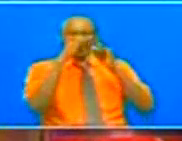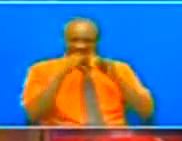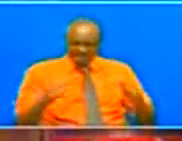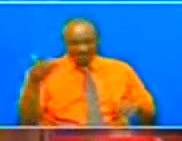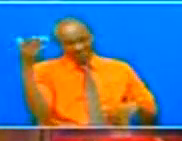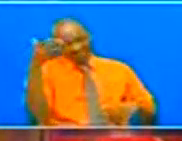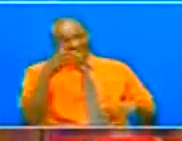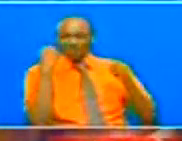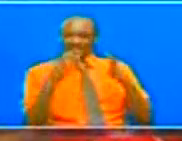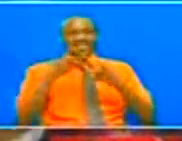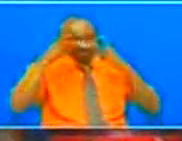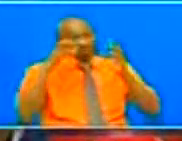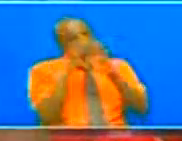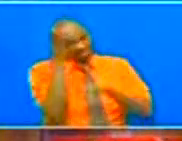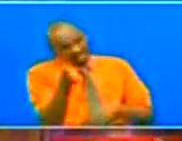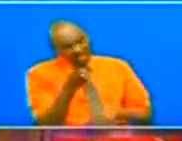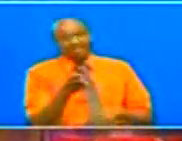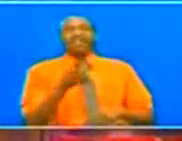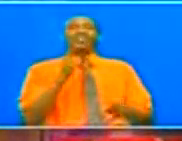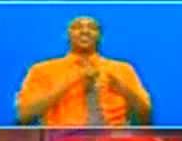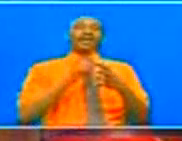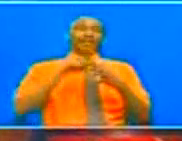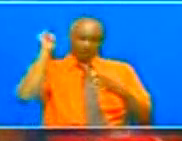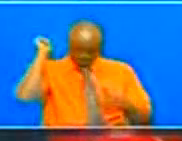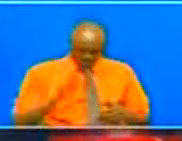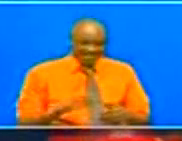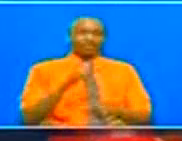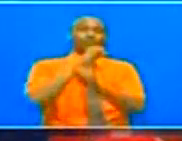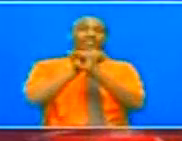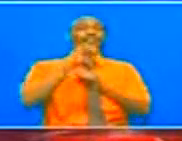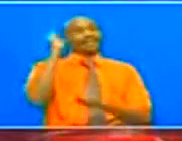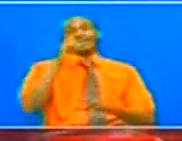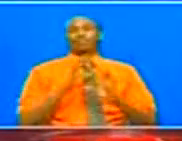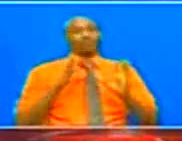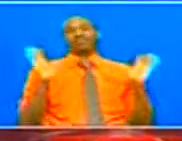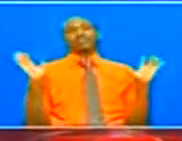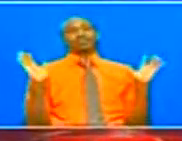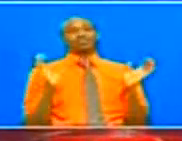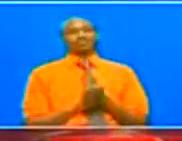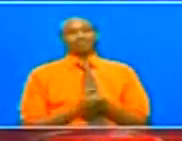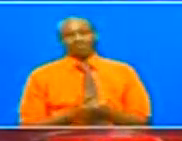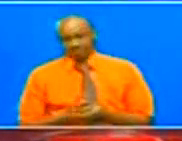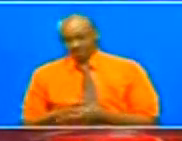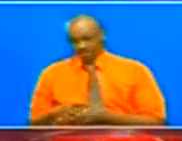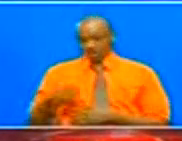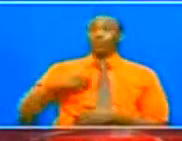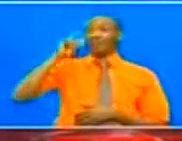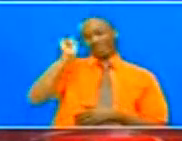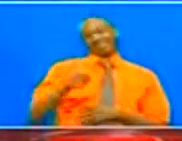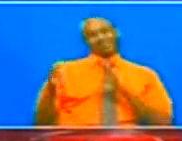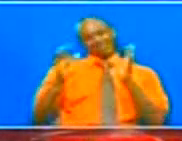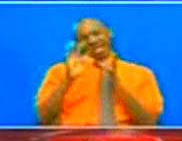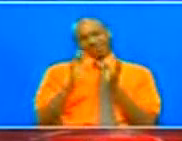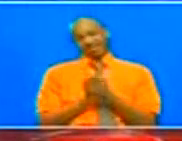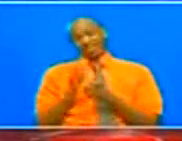haven, then the life of every Kenyan must be protected and they must go across. But let's be fair. I mean, if you look at the incidents in Mandera, the